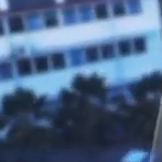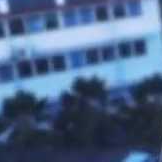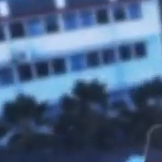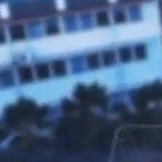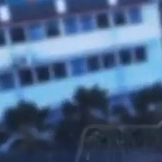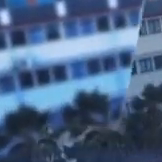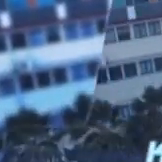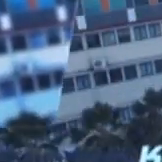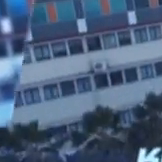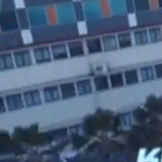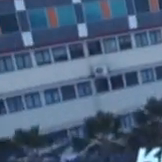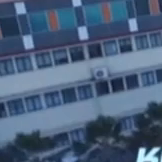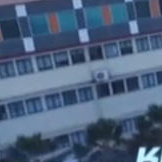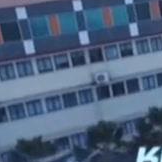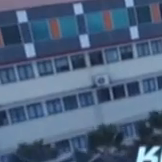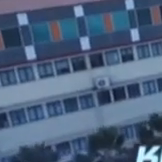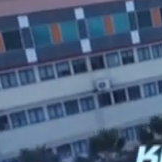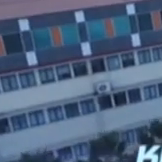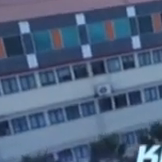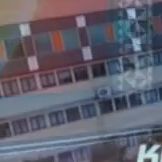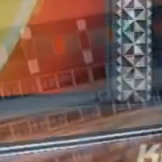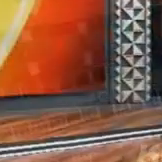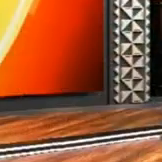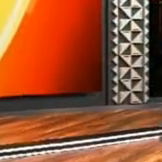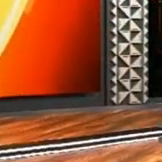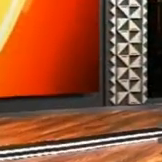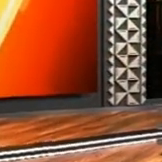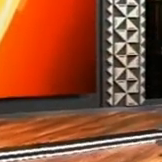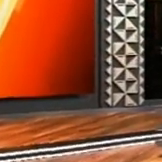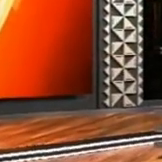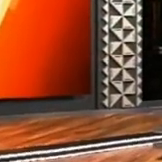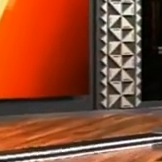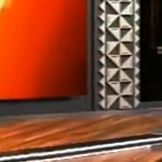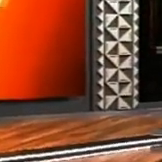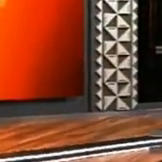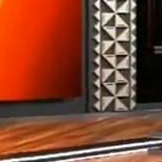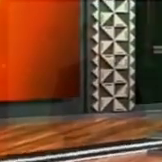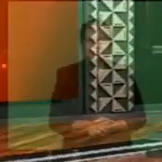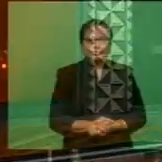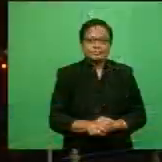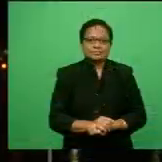From the studios of FBC SUVA, Ritika Pratap.